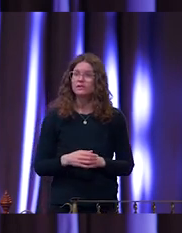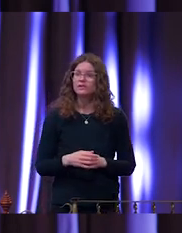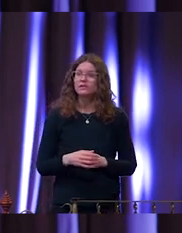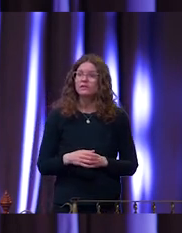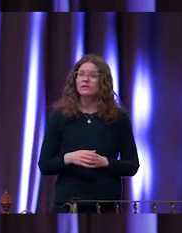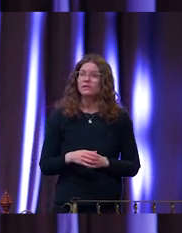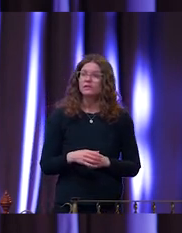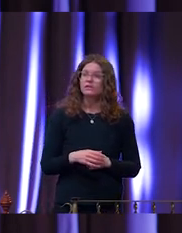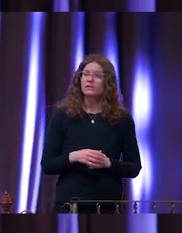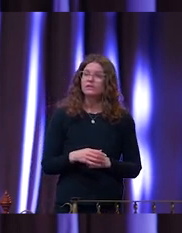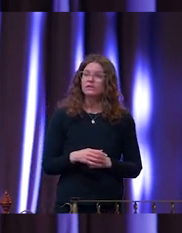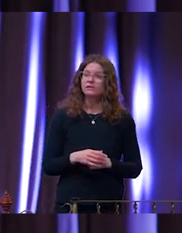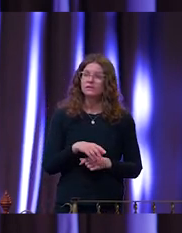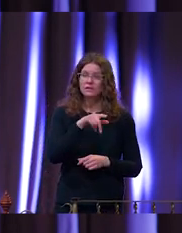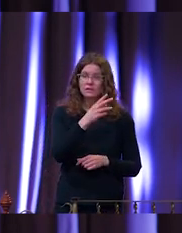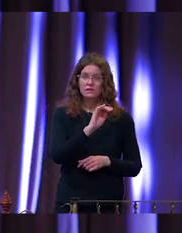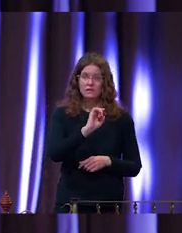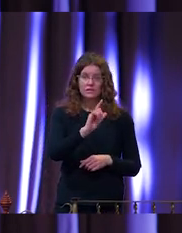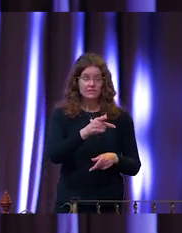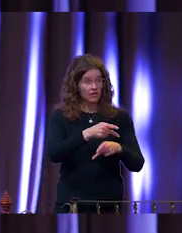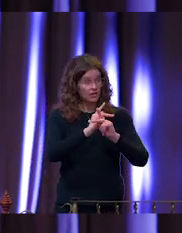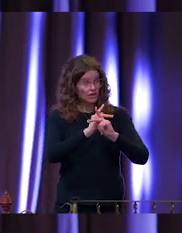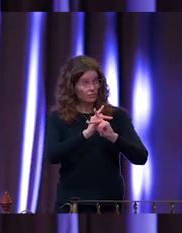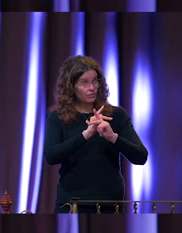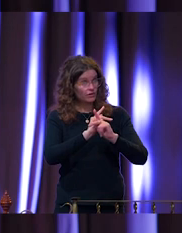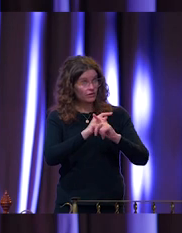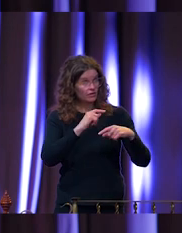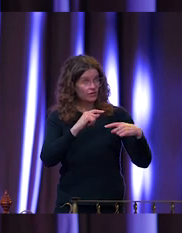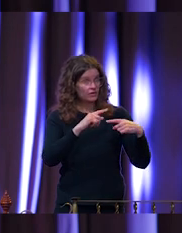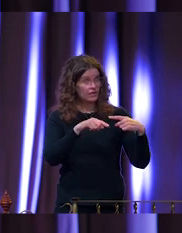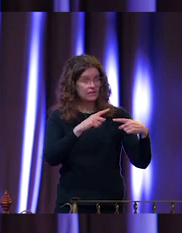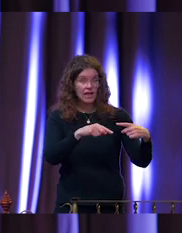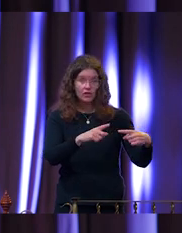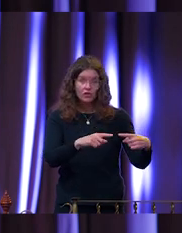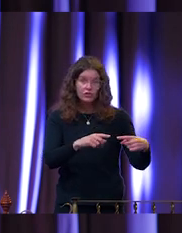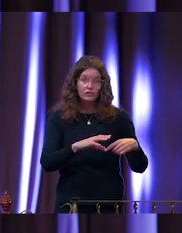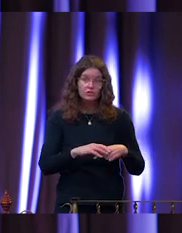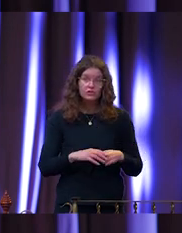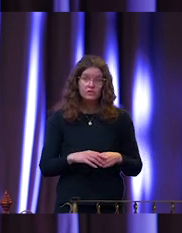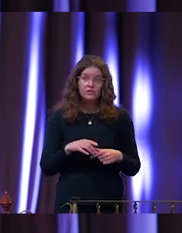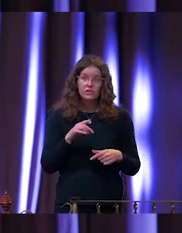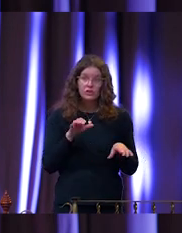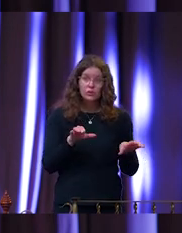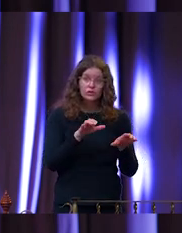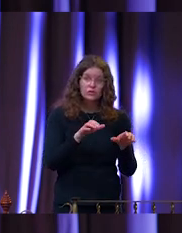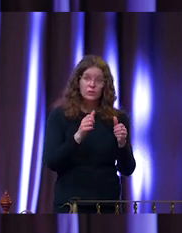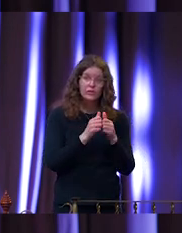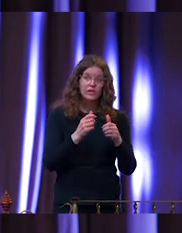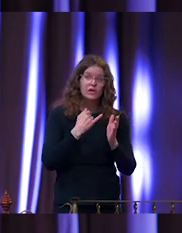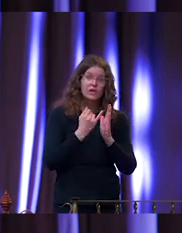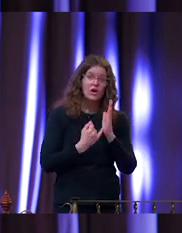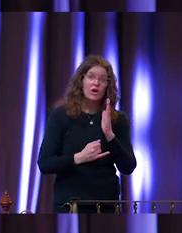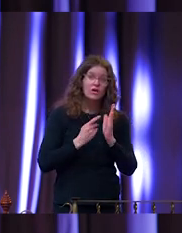the regular giving cycles? That means what you were doing with our program before, where it